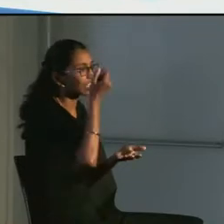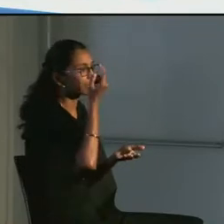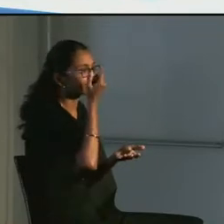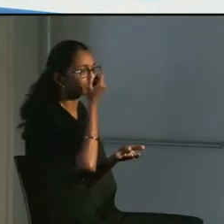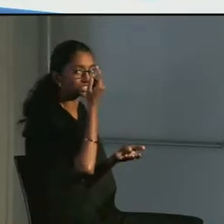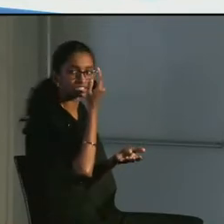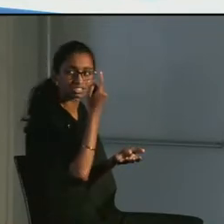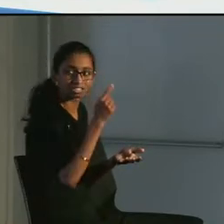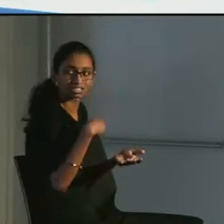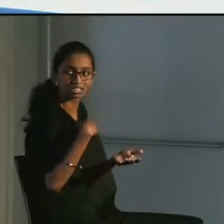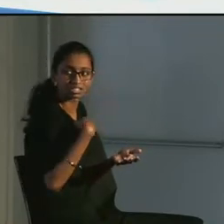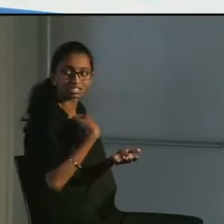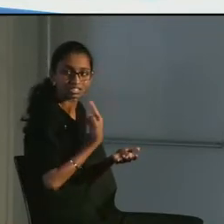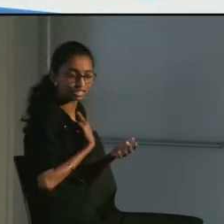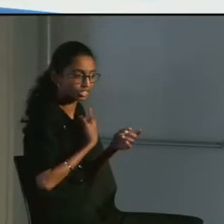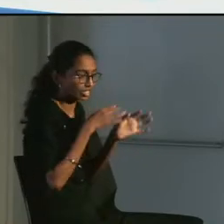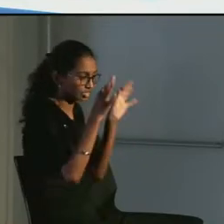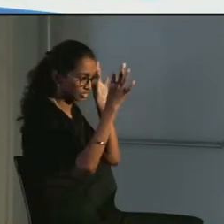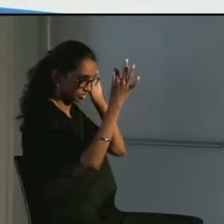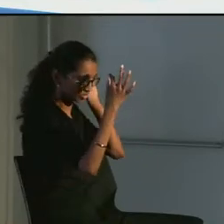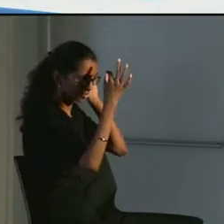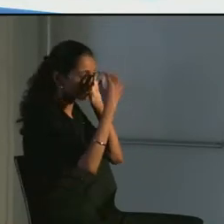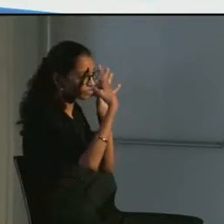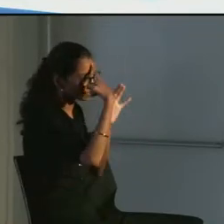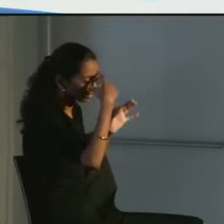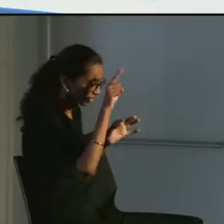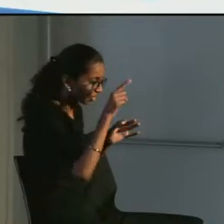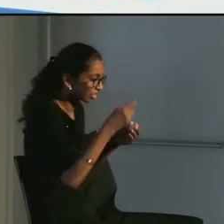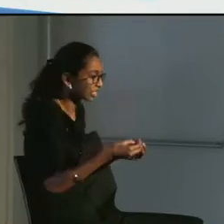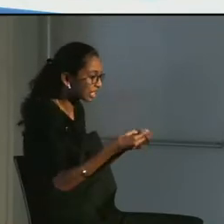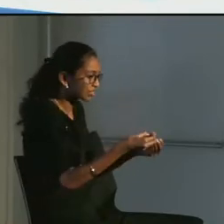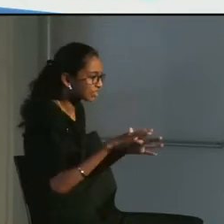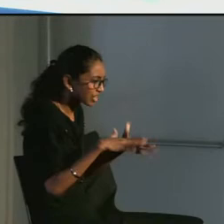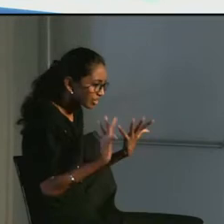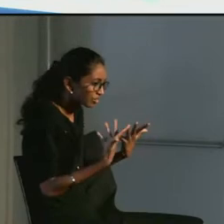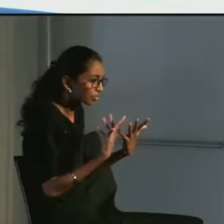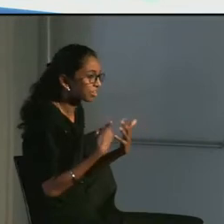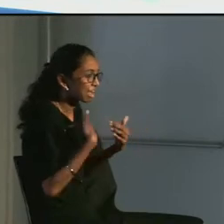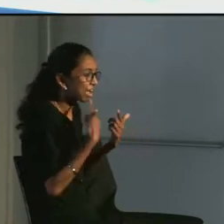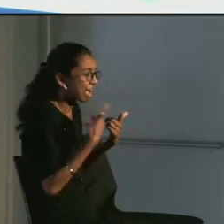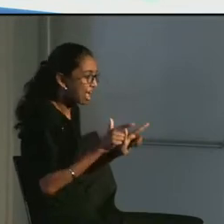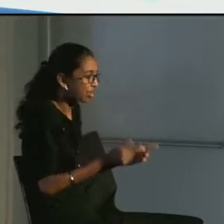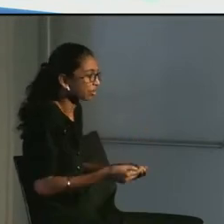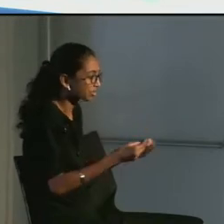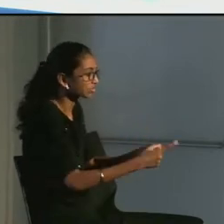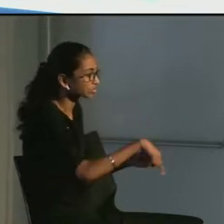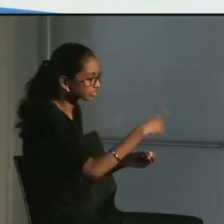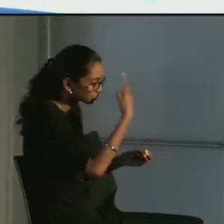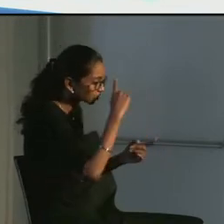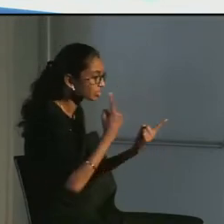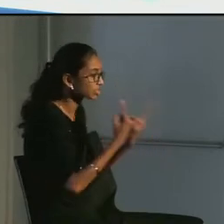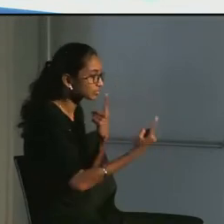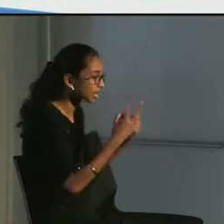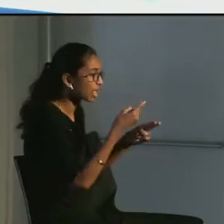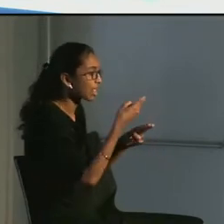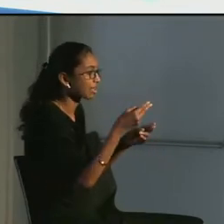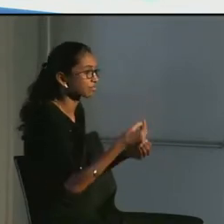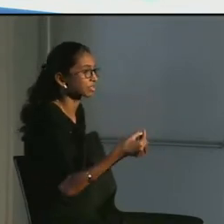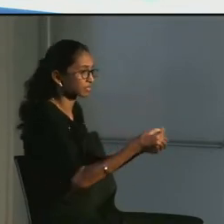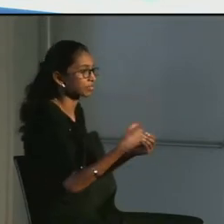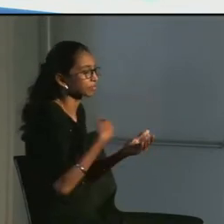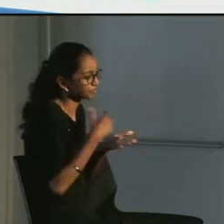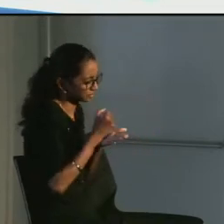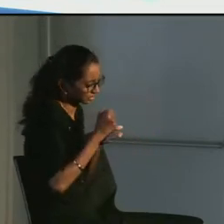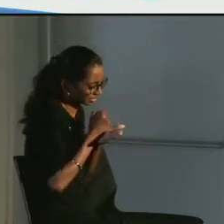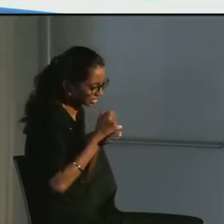shame played such a role in defining and allowing us to speak or not speak or to name violence. So a large part of our